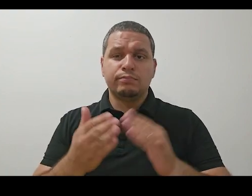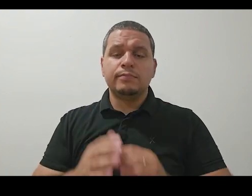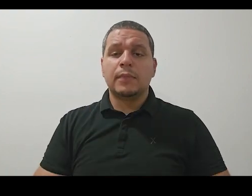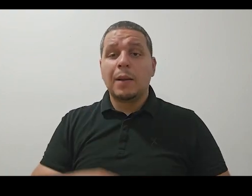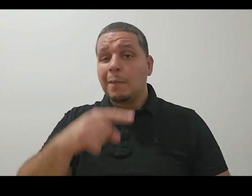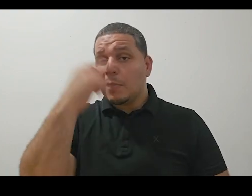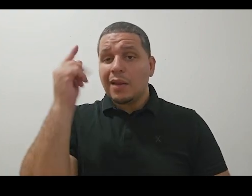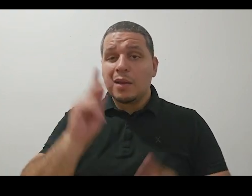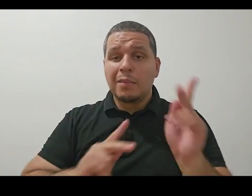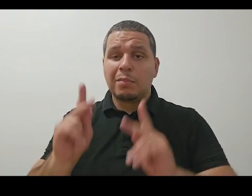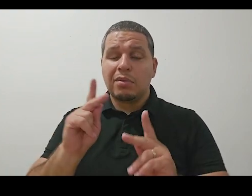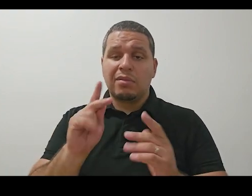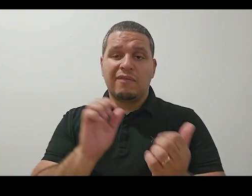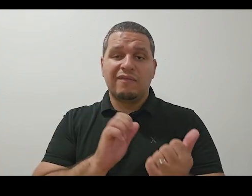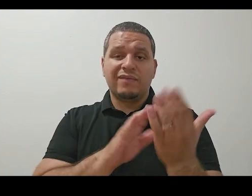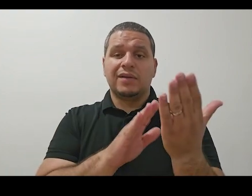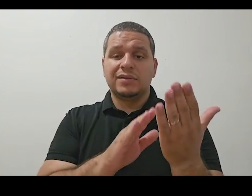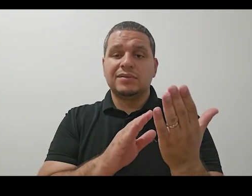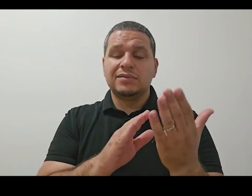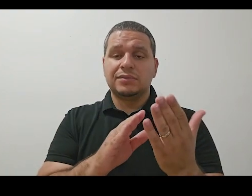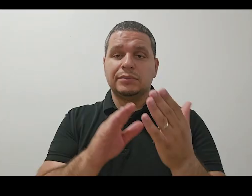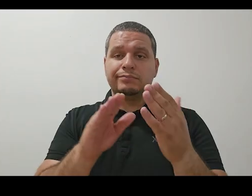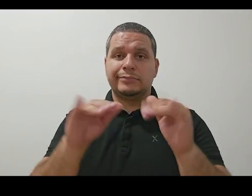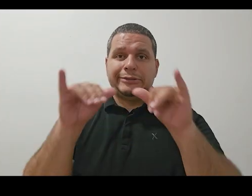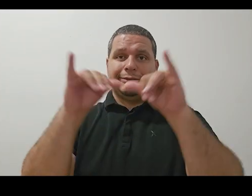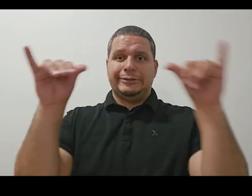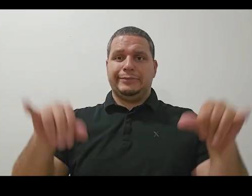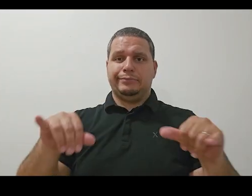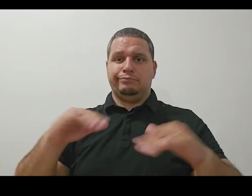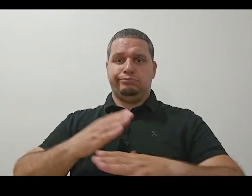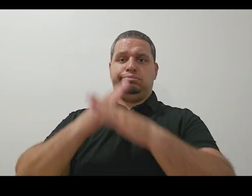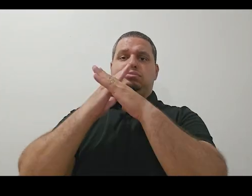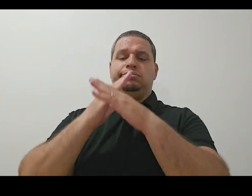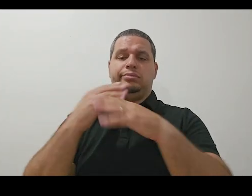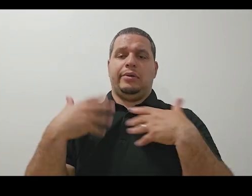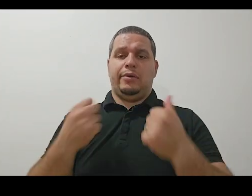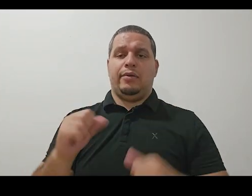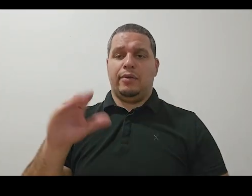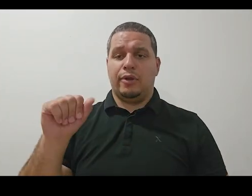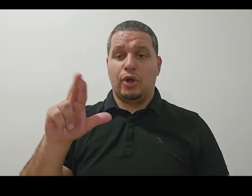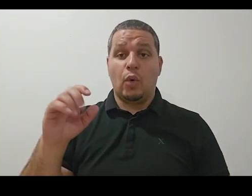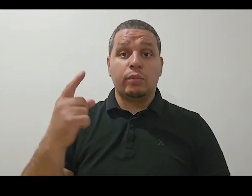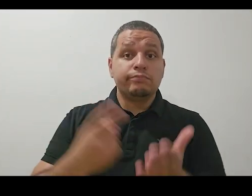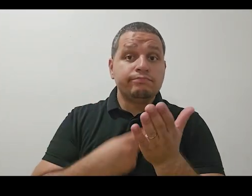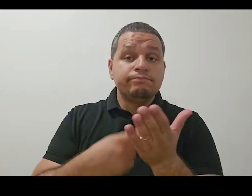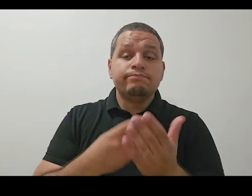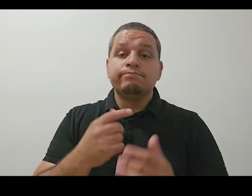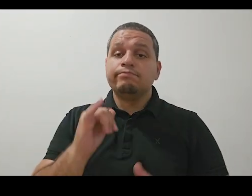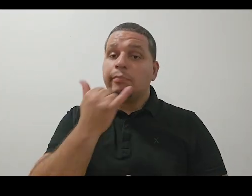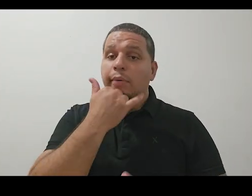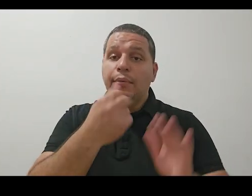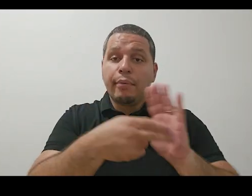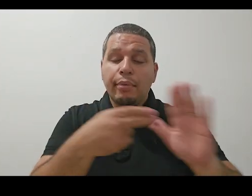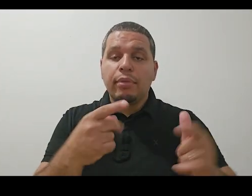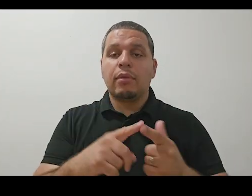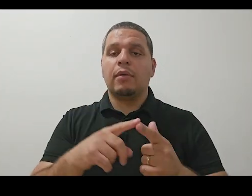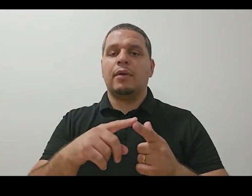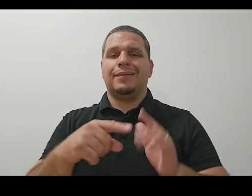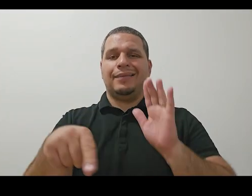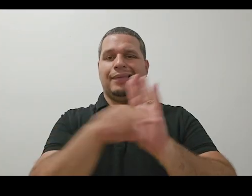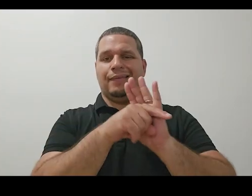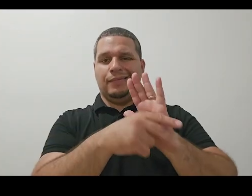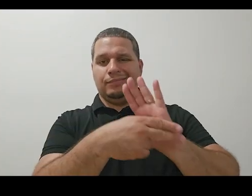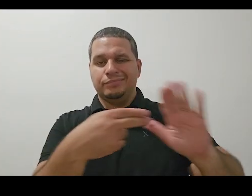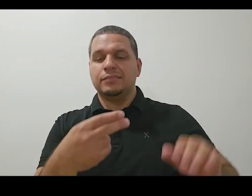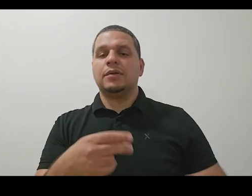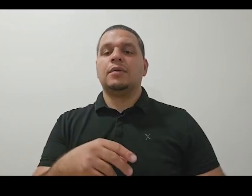people face systemic barriers in mental health care, such as misdiagnosis, stigma, lack of access to